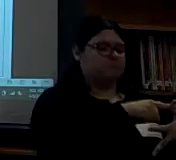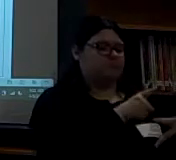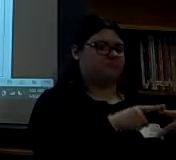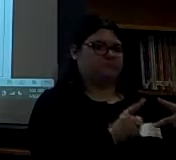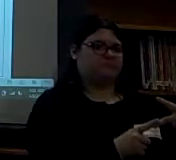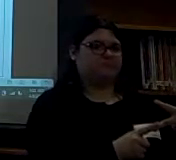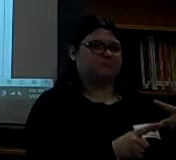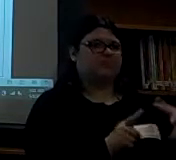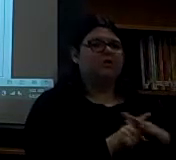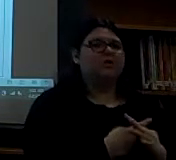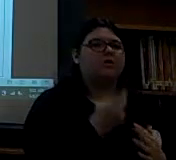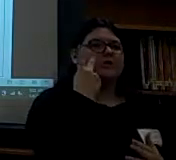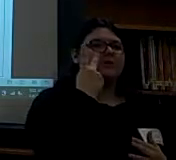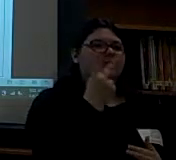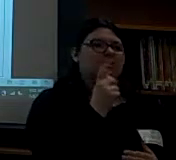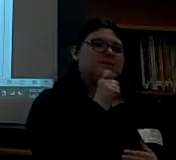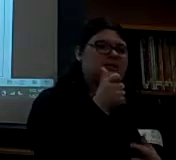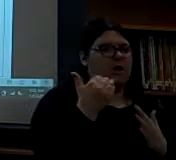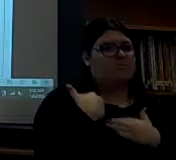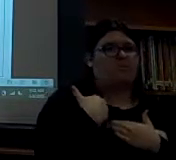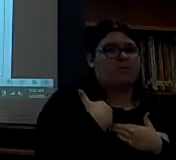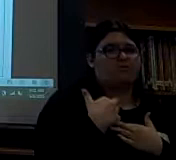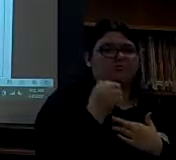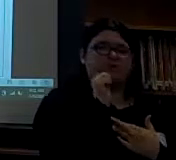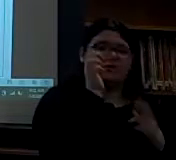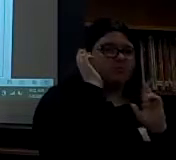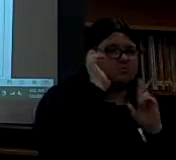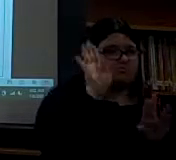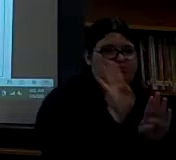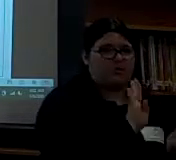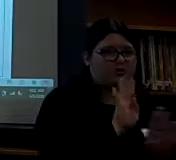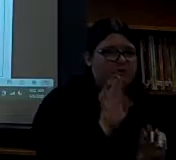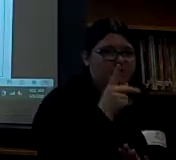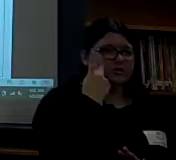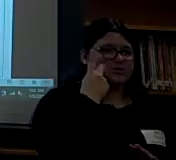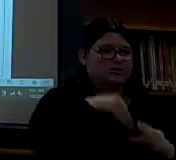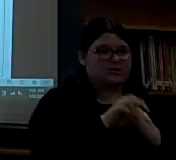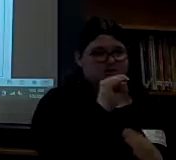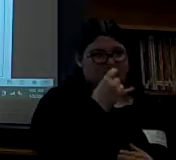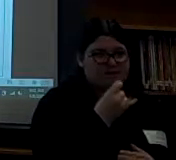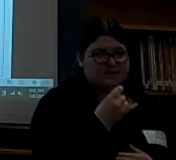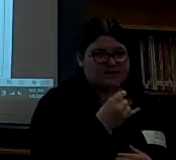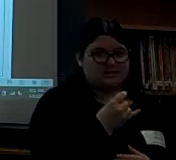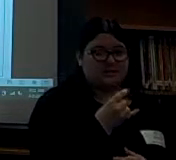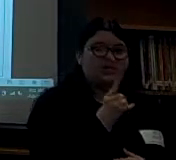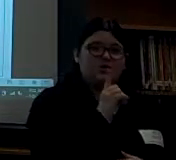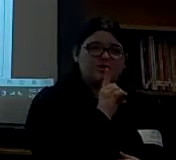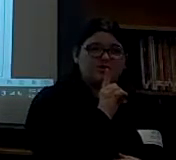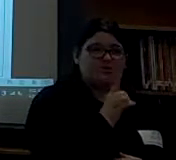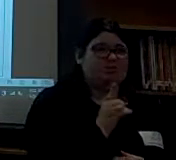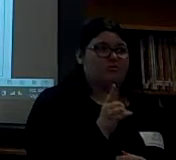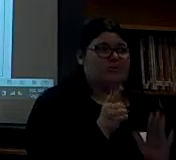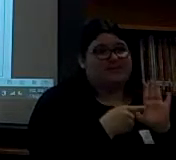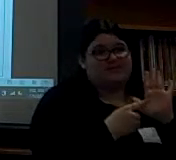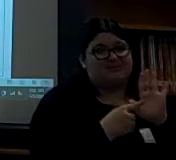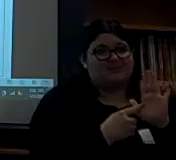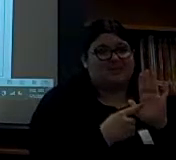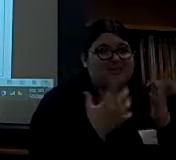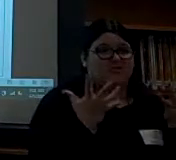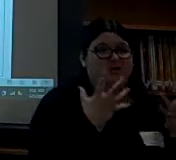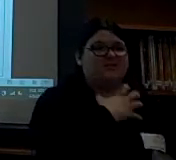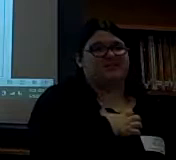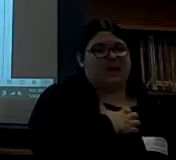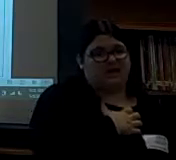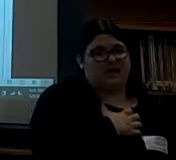here is all of the irresponsible, disrespectful behaviors that you see in your children. They're really just signs of yuck.